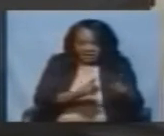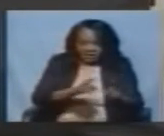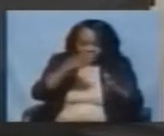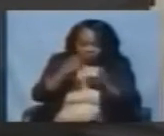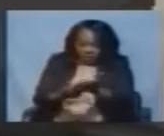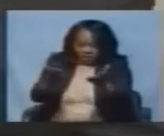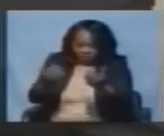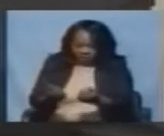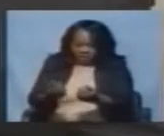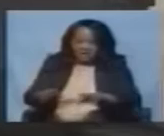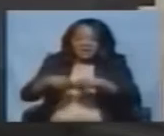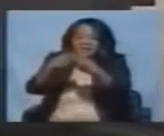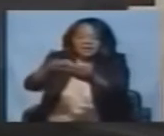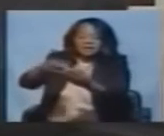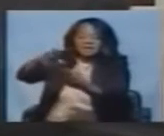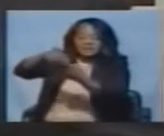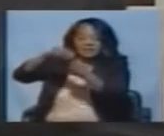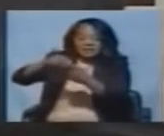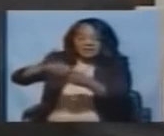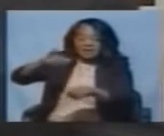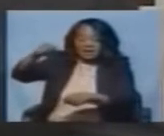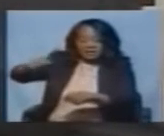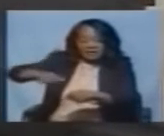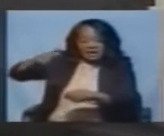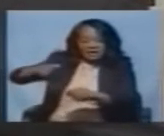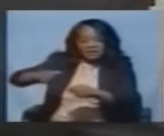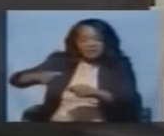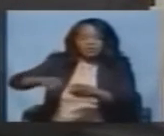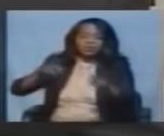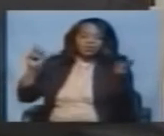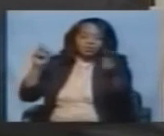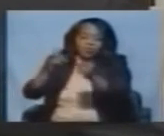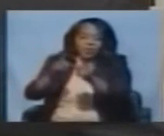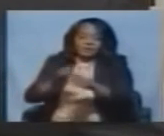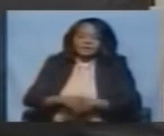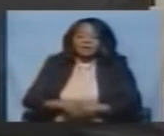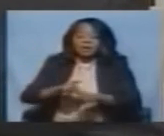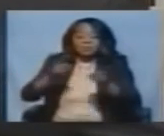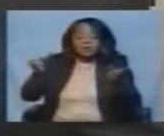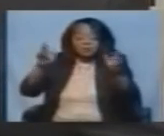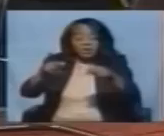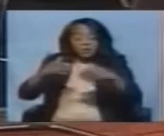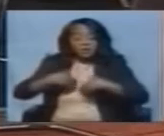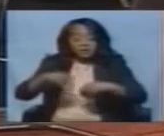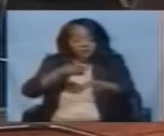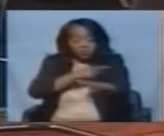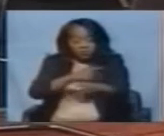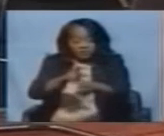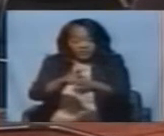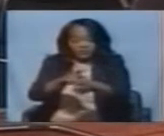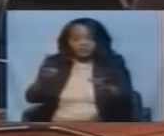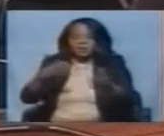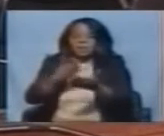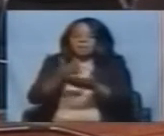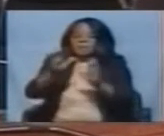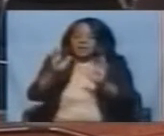give a specification that is tailoring towards a particular But when individual. You have a professional buyer, they're expected to read through this. That's why